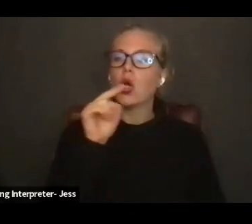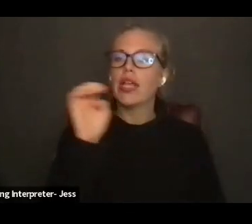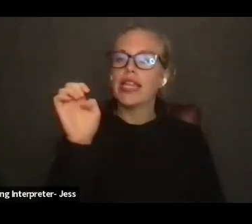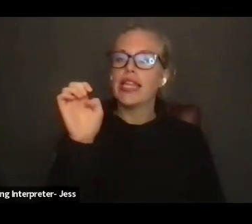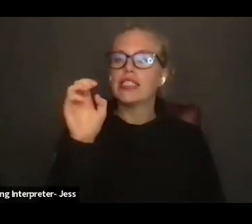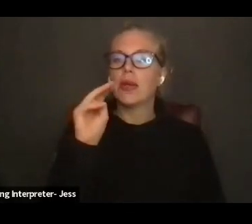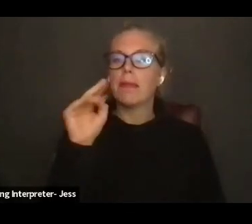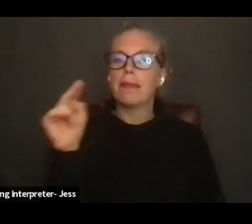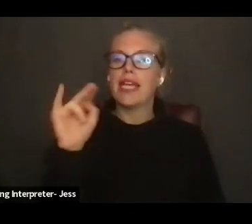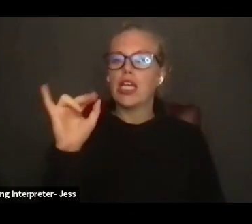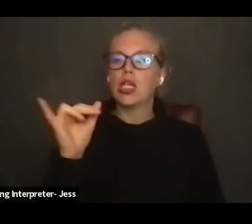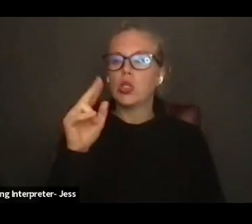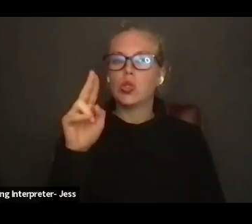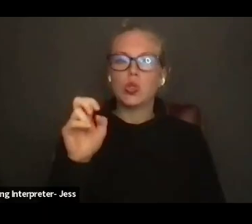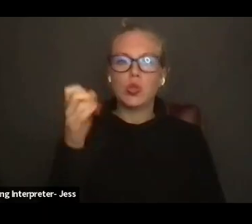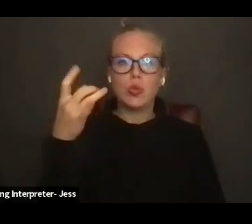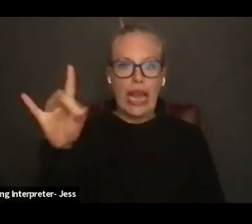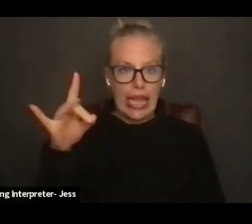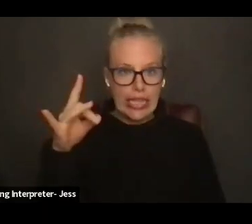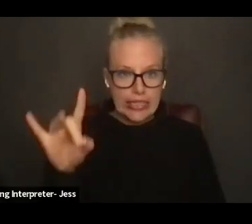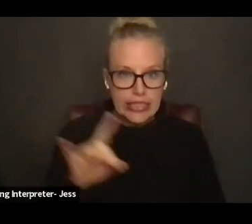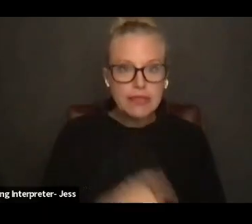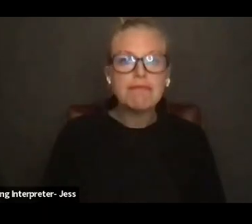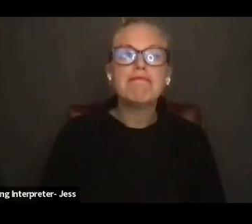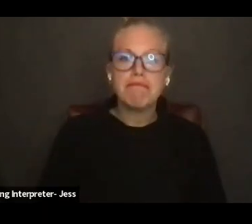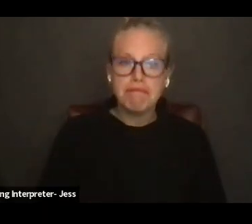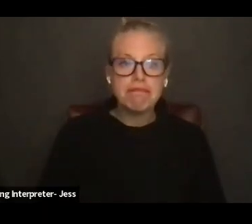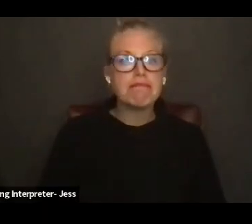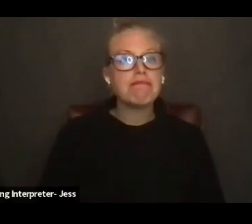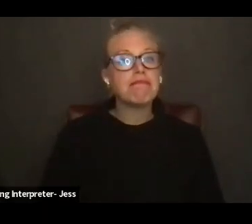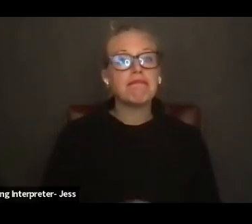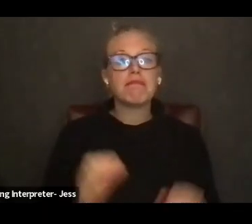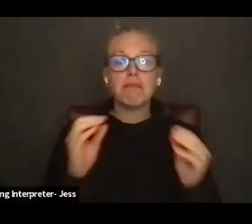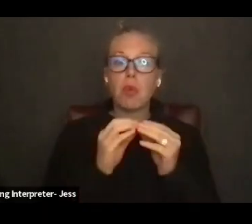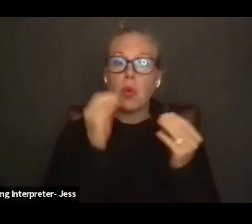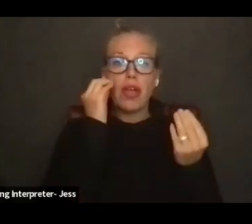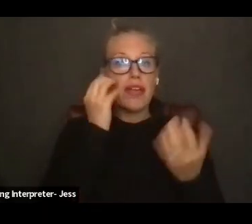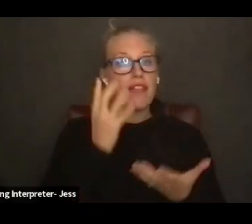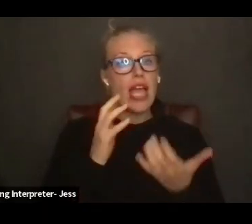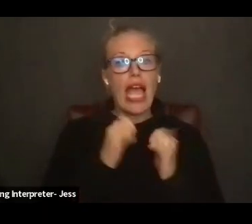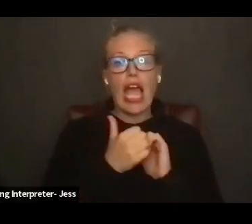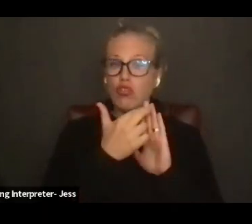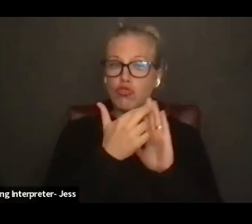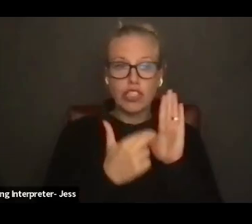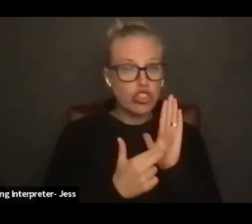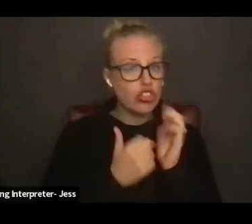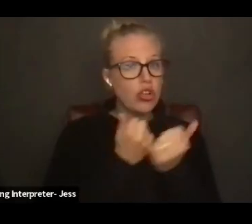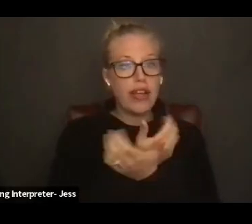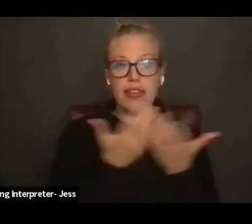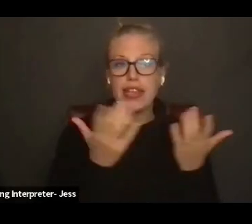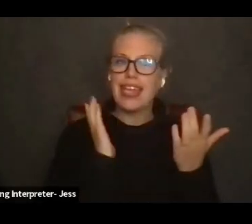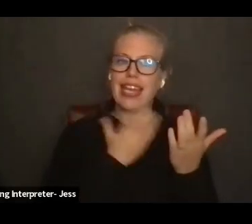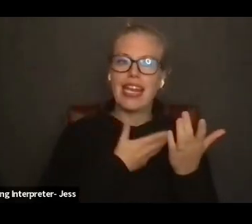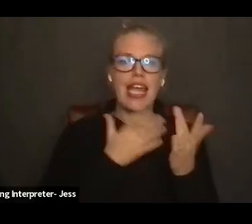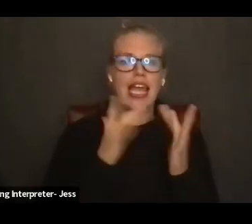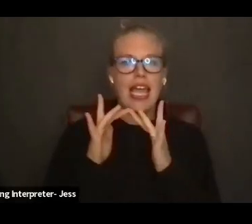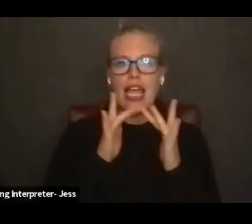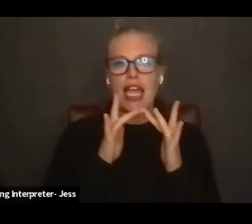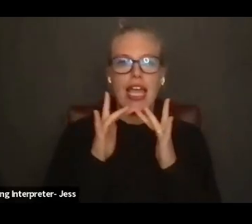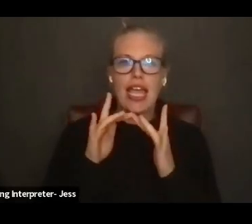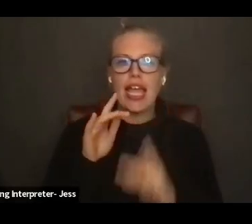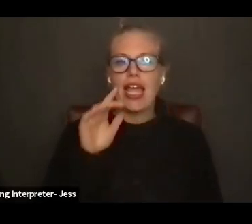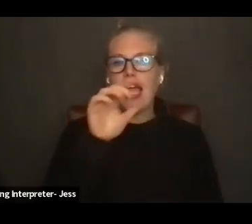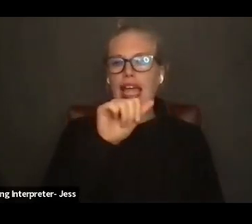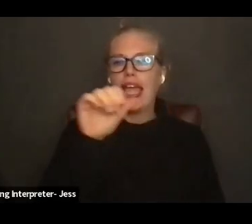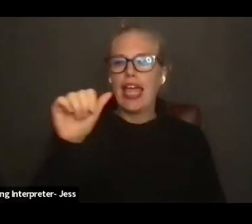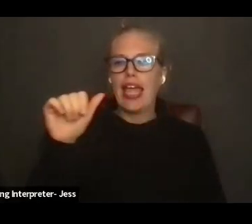on June 18th. And you can find information on how to register for those on our Quad A